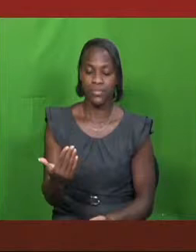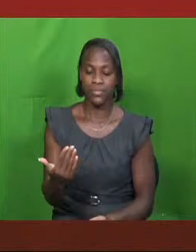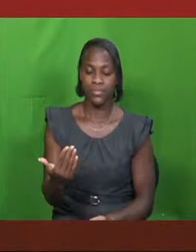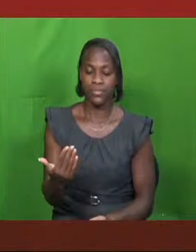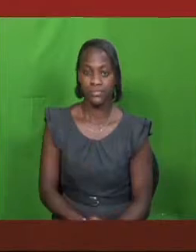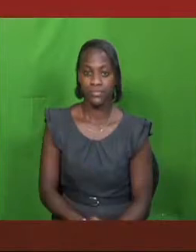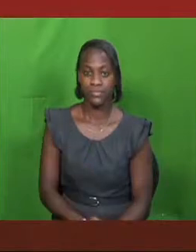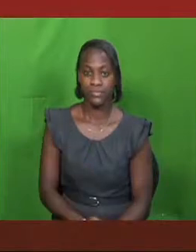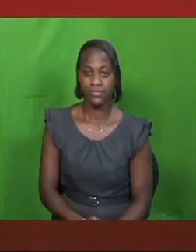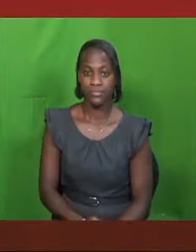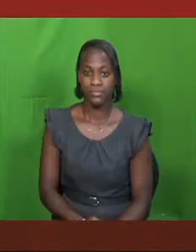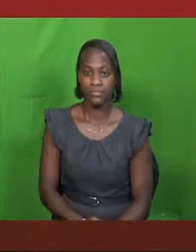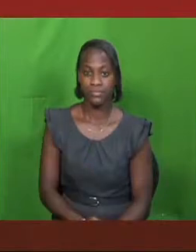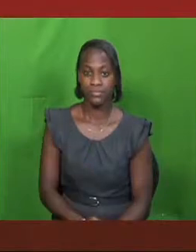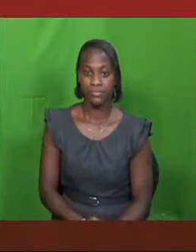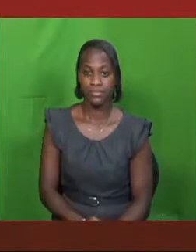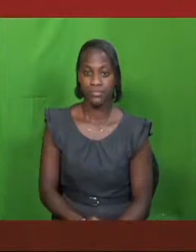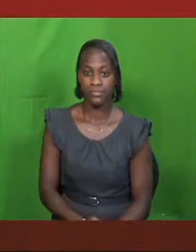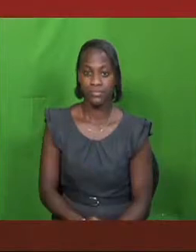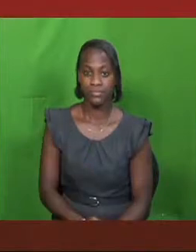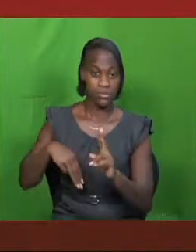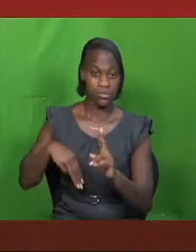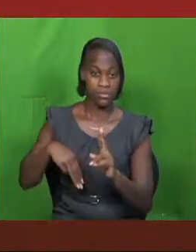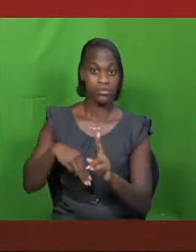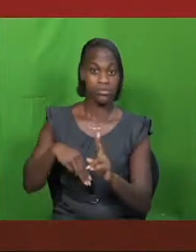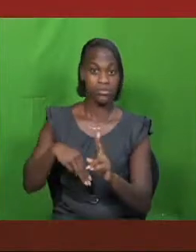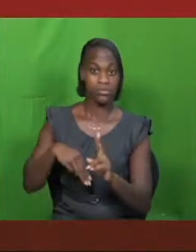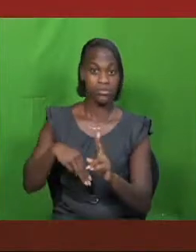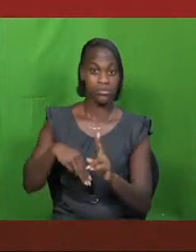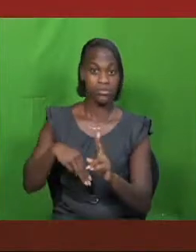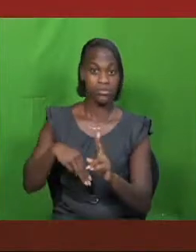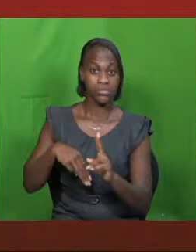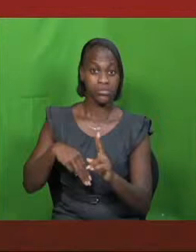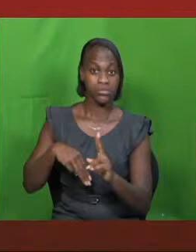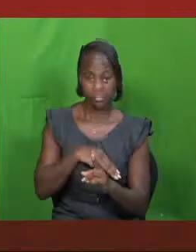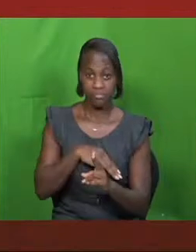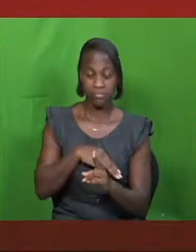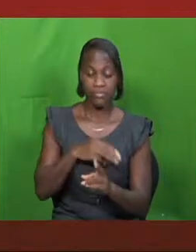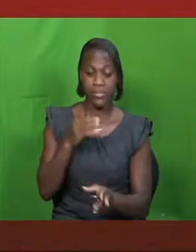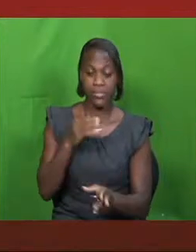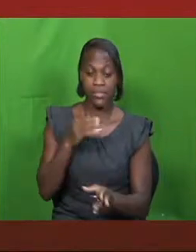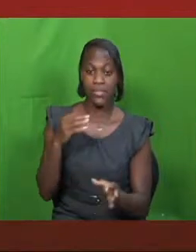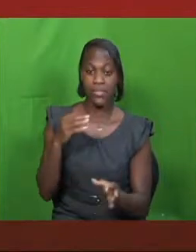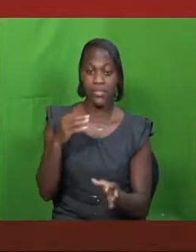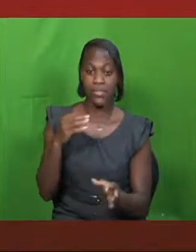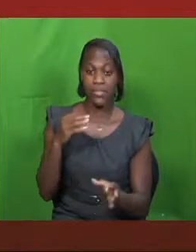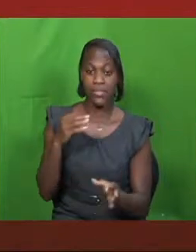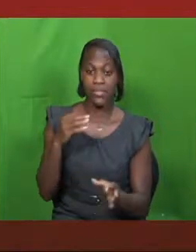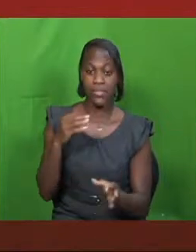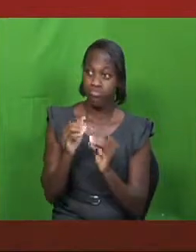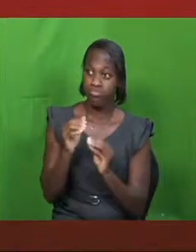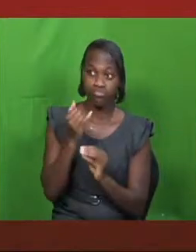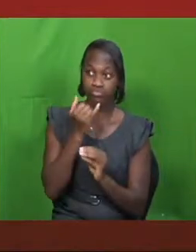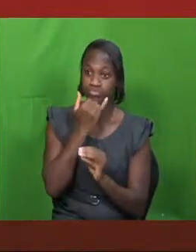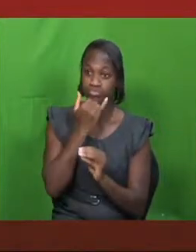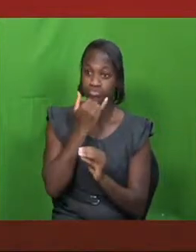Honorable members, in the absence of any further corrections, the